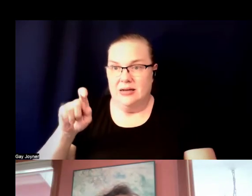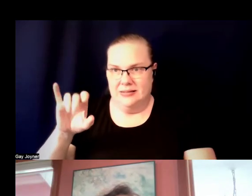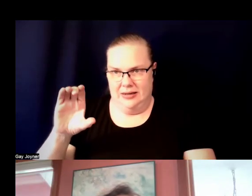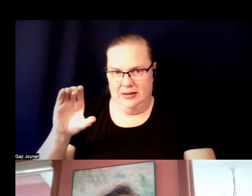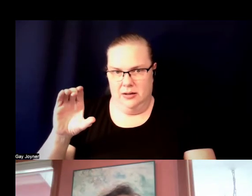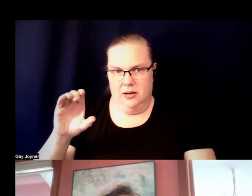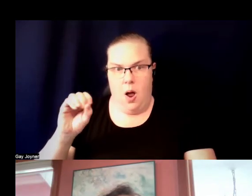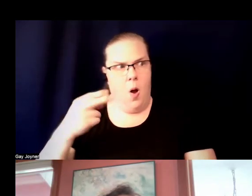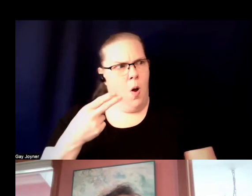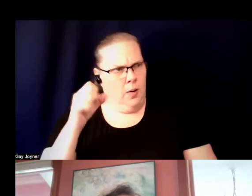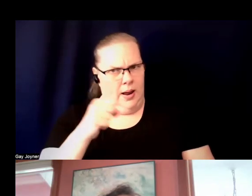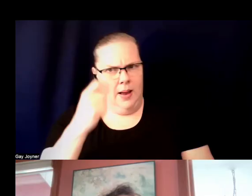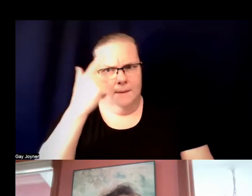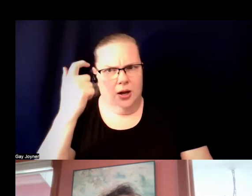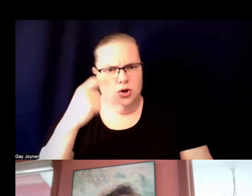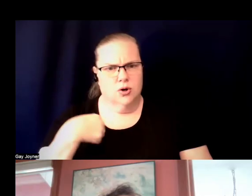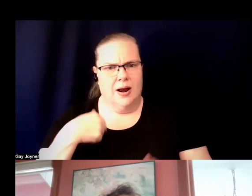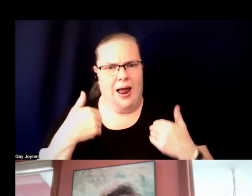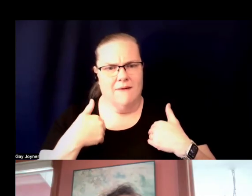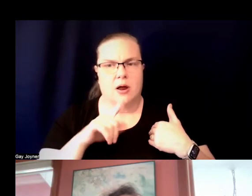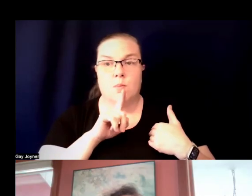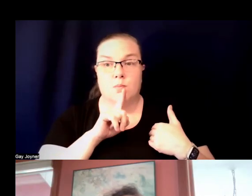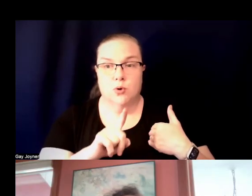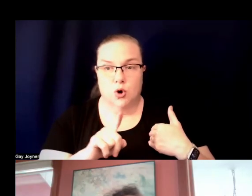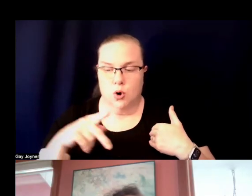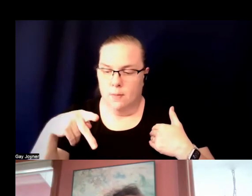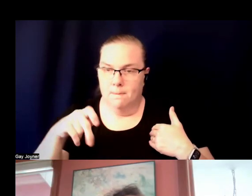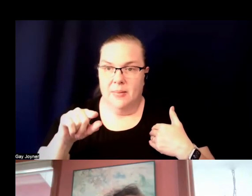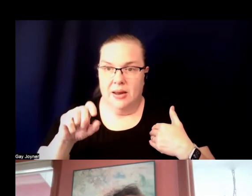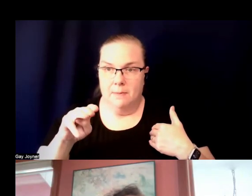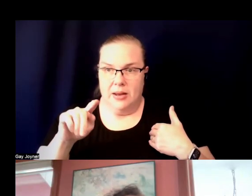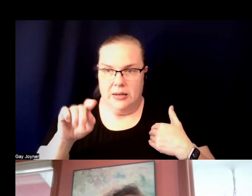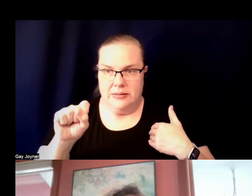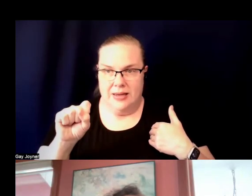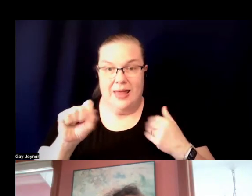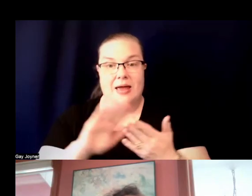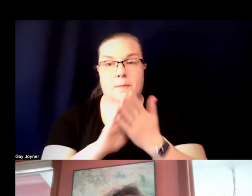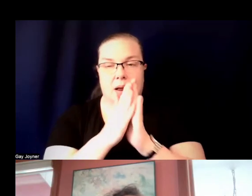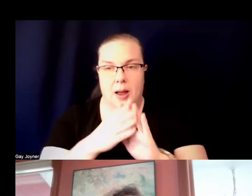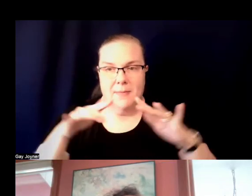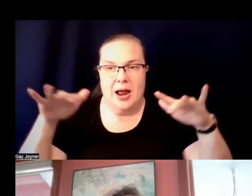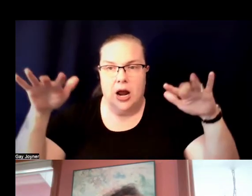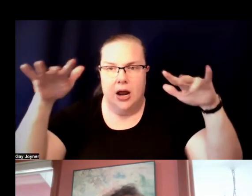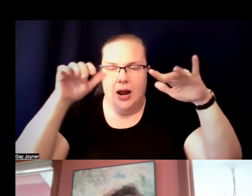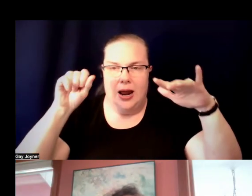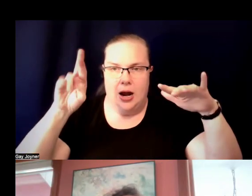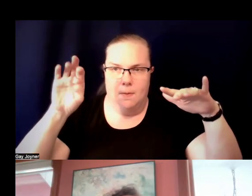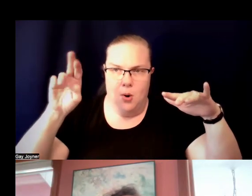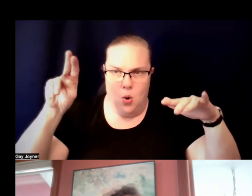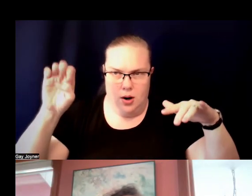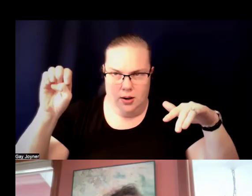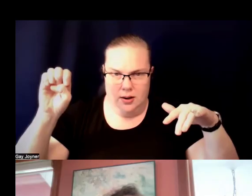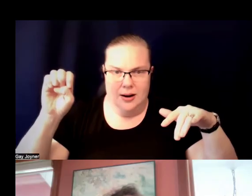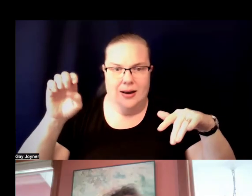Oh, yeah, because you're dealing with pure pigments and they could become airborne. So Oh, pure wow. cadmiums, cobalts, they could become very,